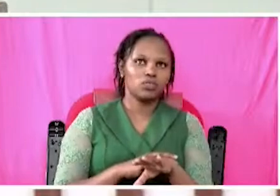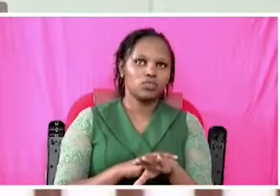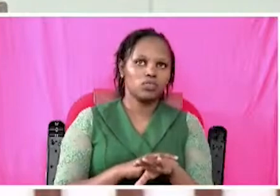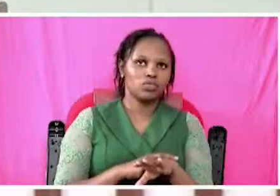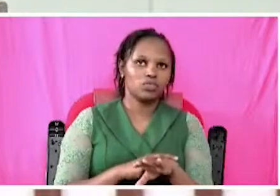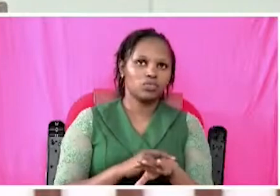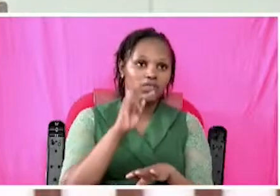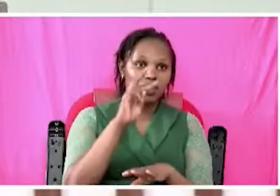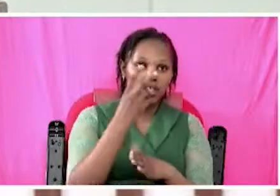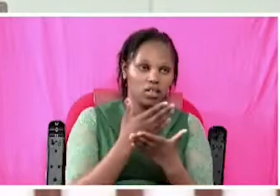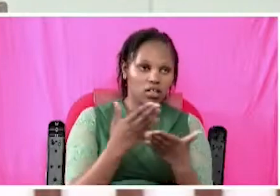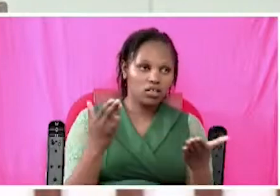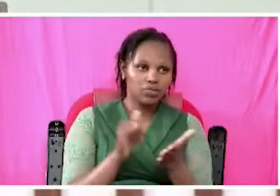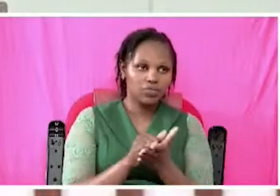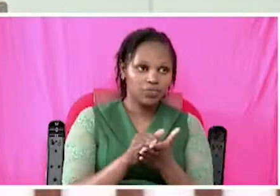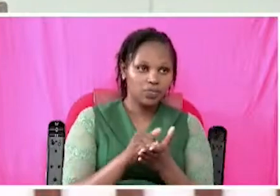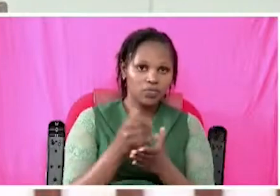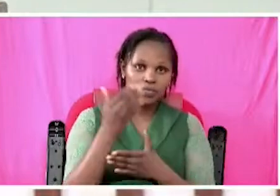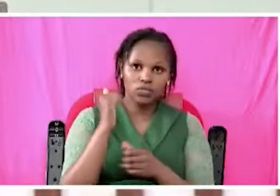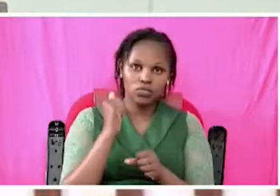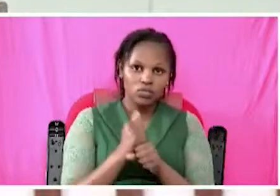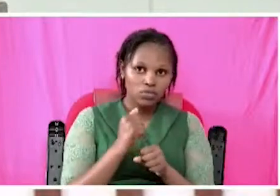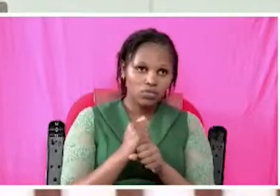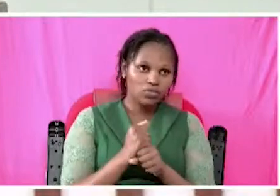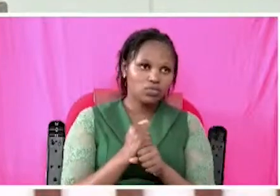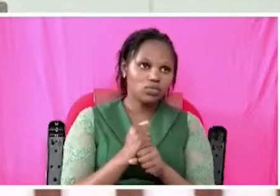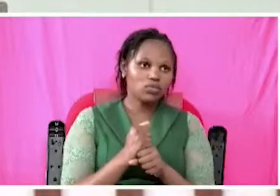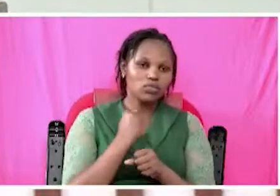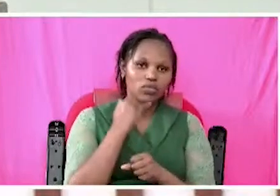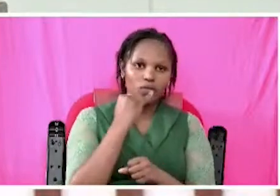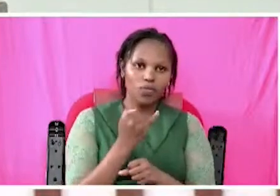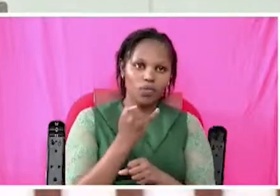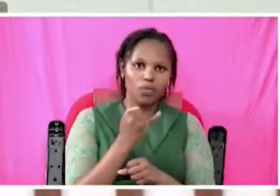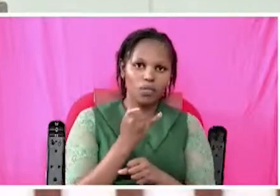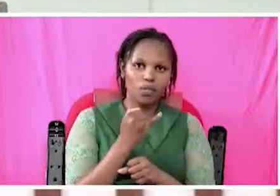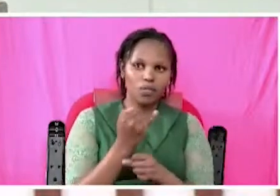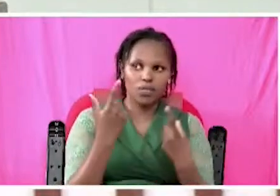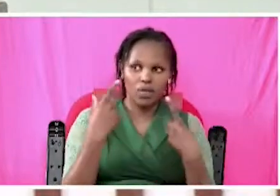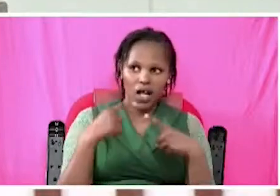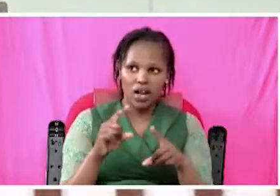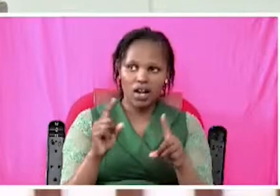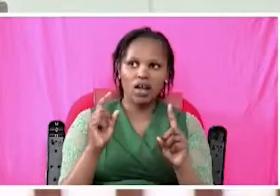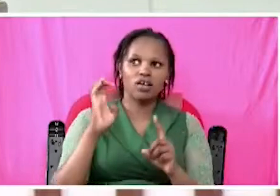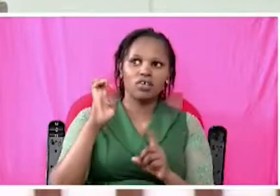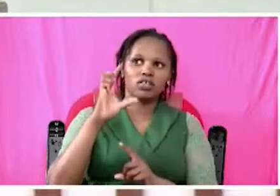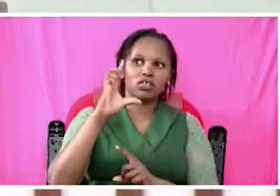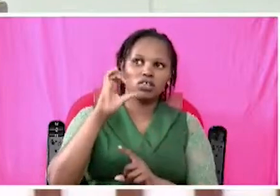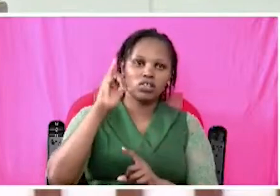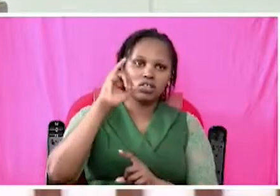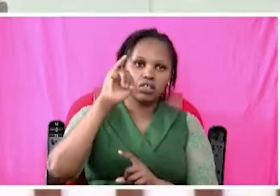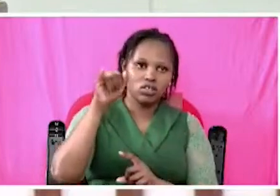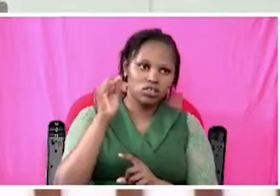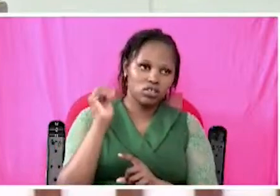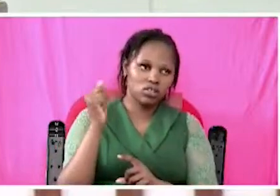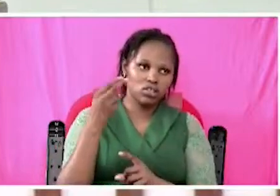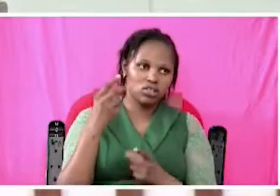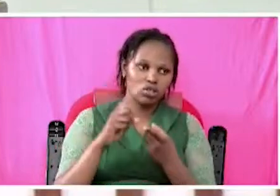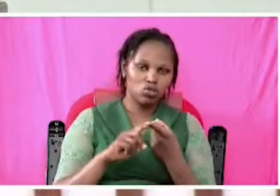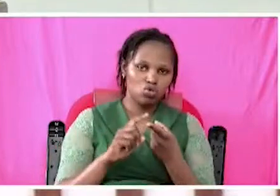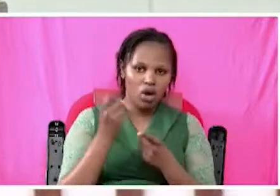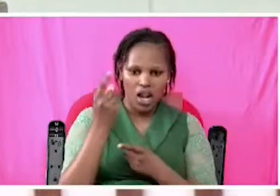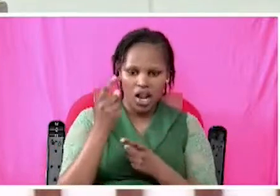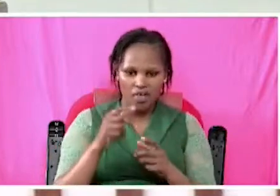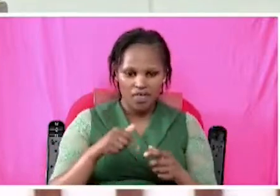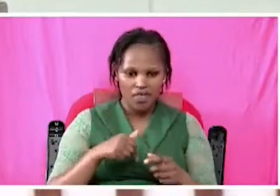The second thing that God does is he allows Elijah to verbalize his feelings.